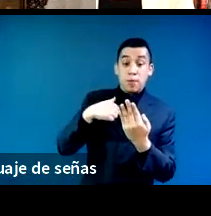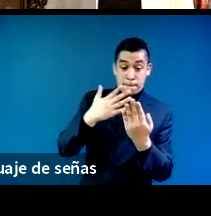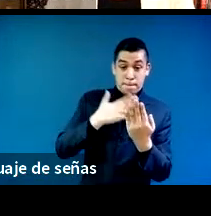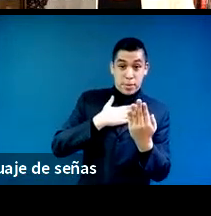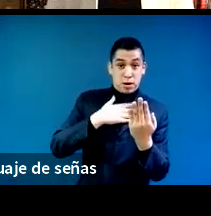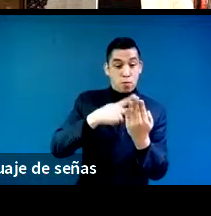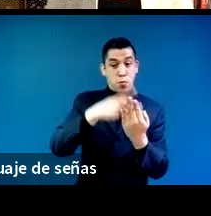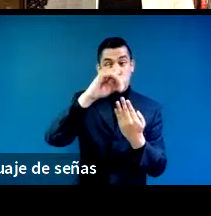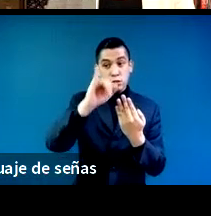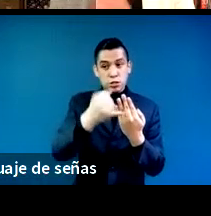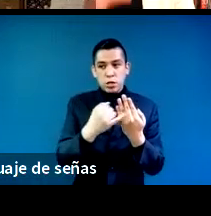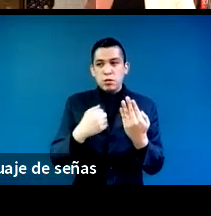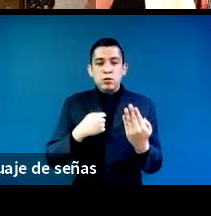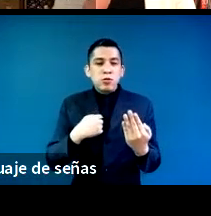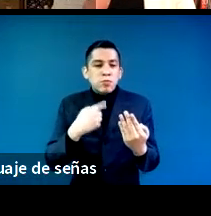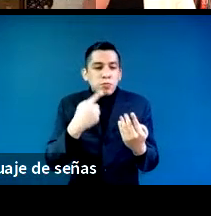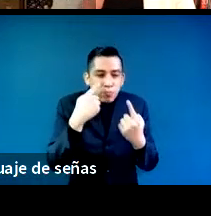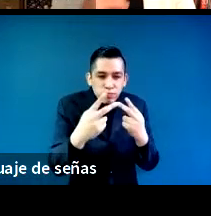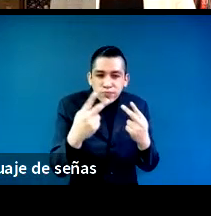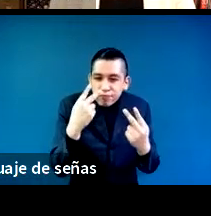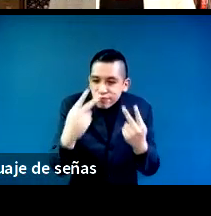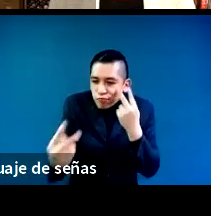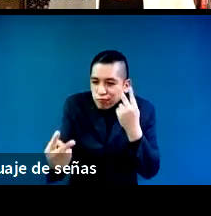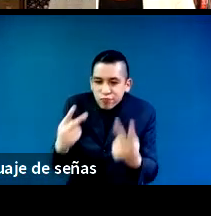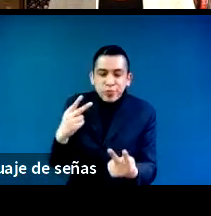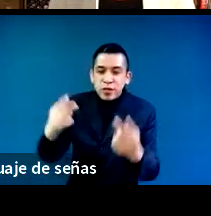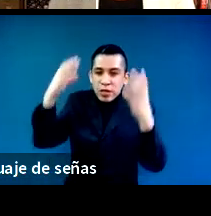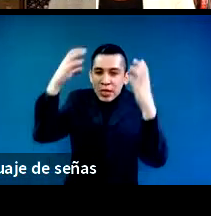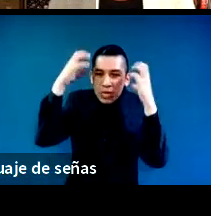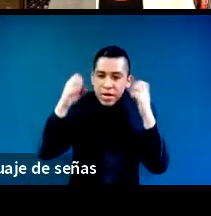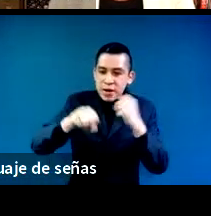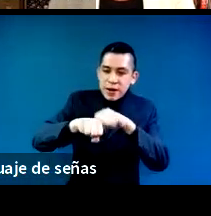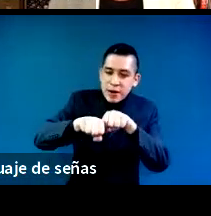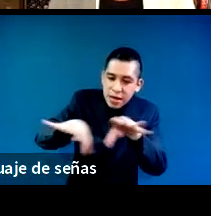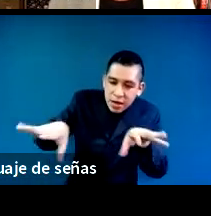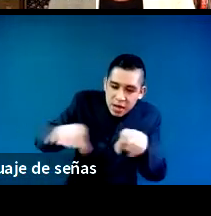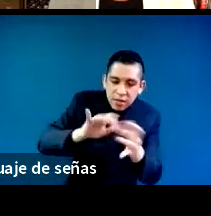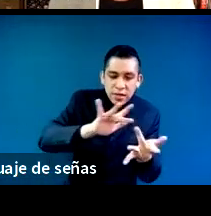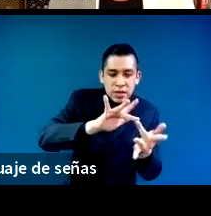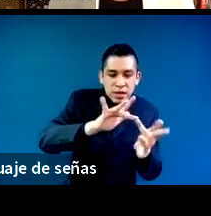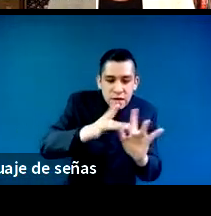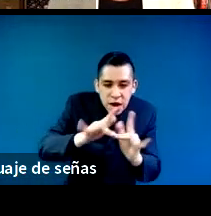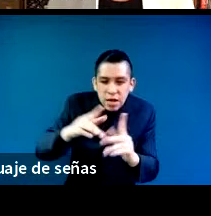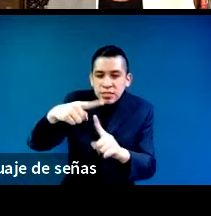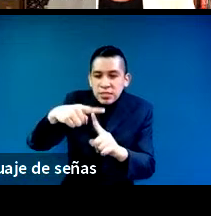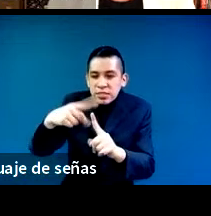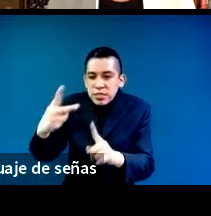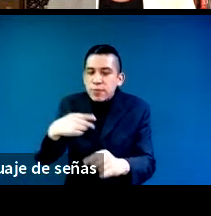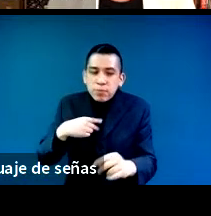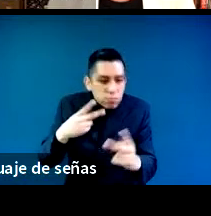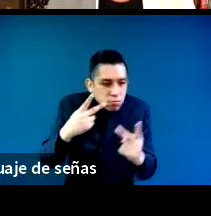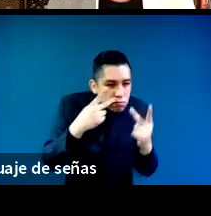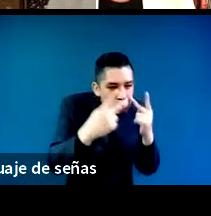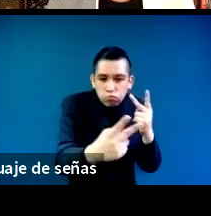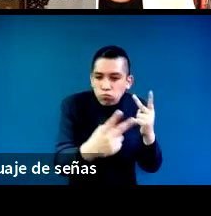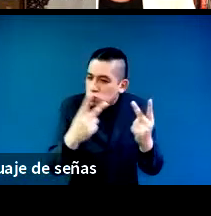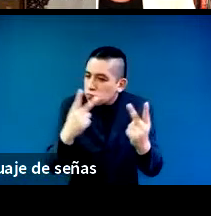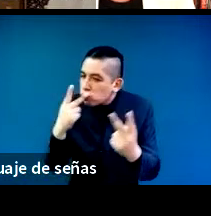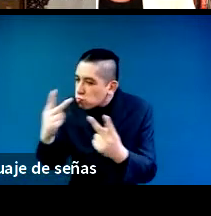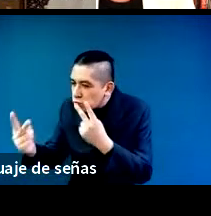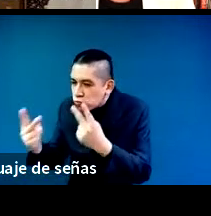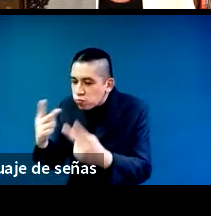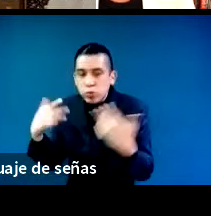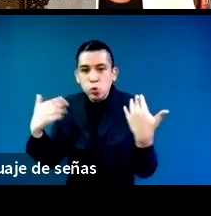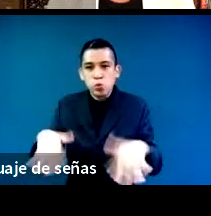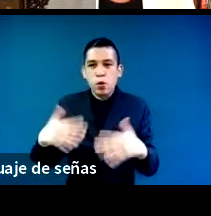increase representation of women to 50%, so 50/50. And the BBC are not alone in doing that.